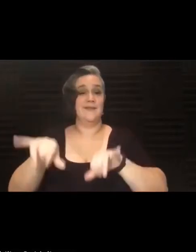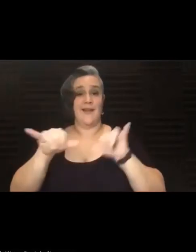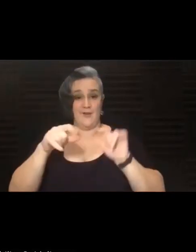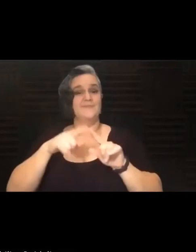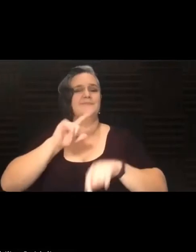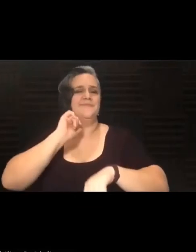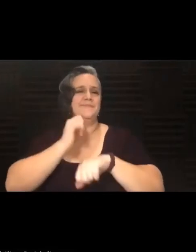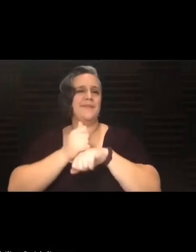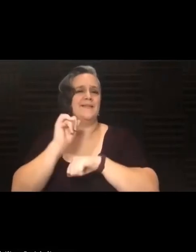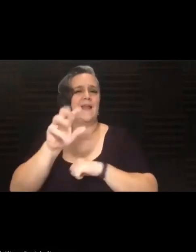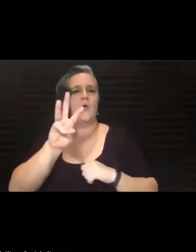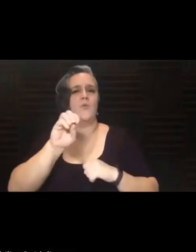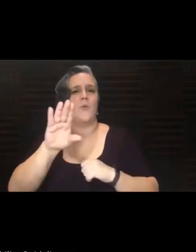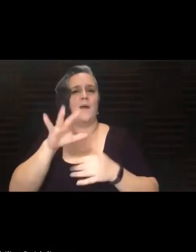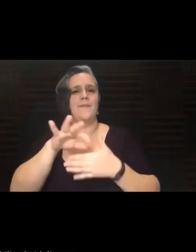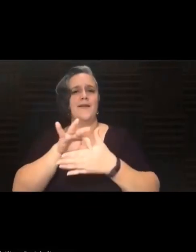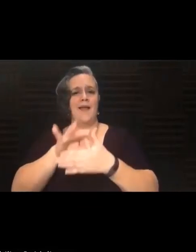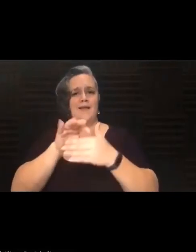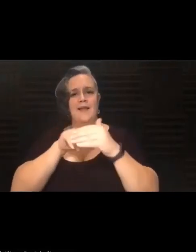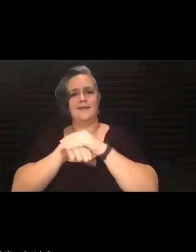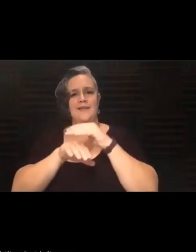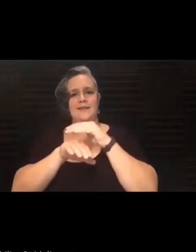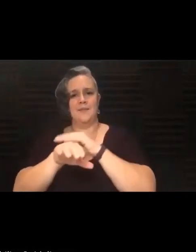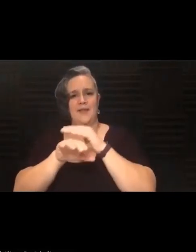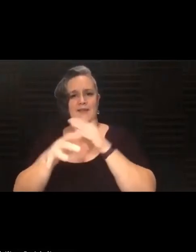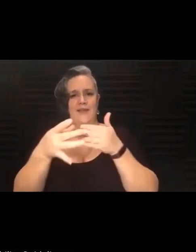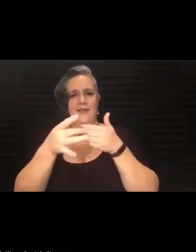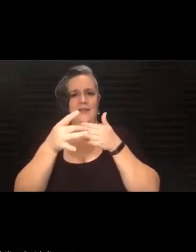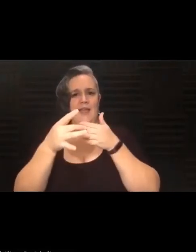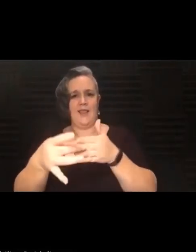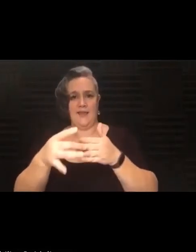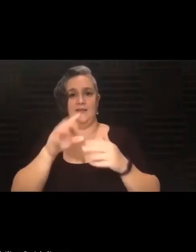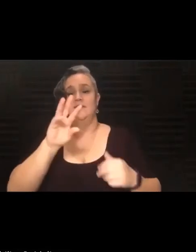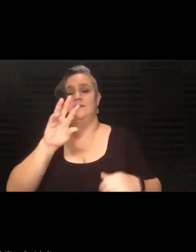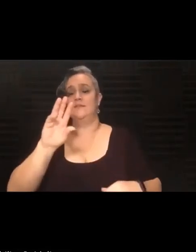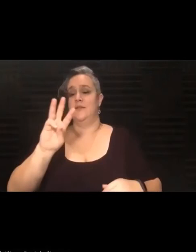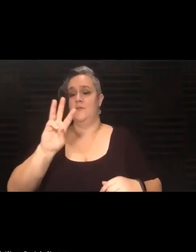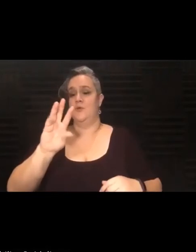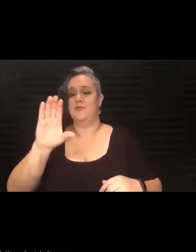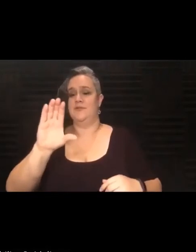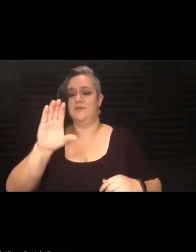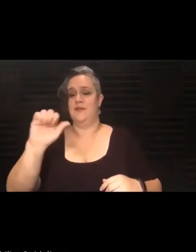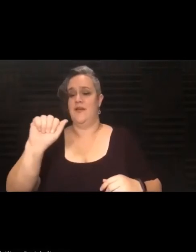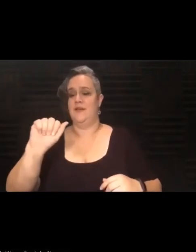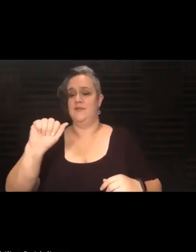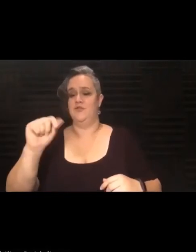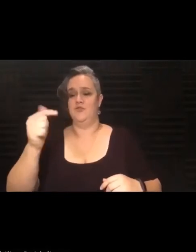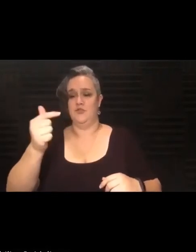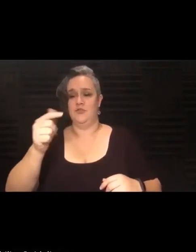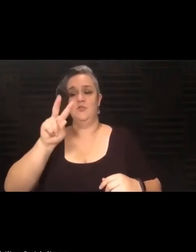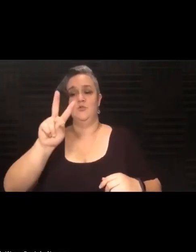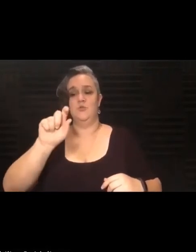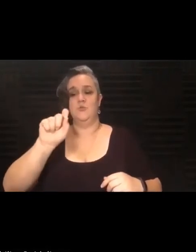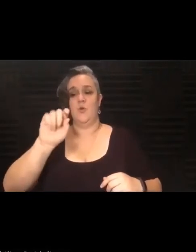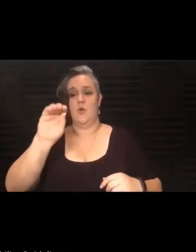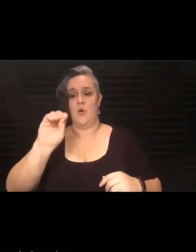Web Content Accessibility Guidelines. That's WCAG 2.0 AA. And